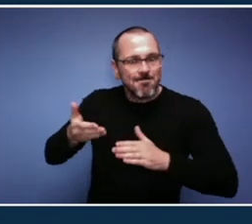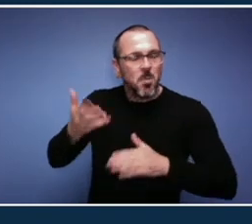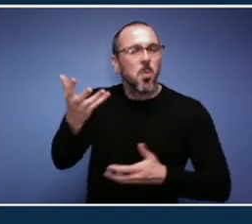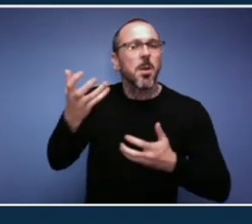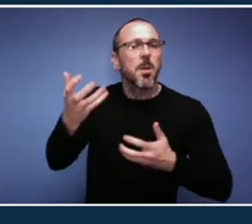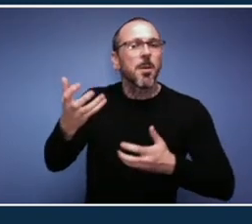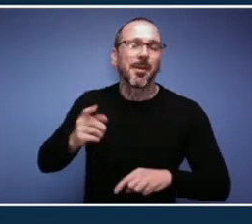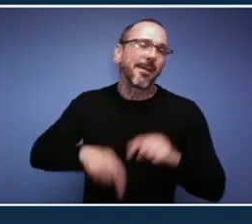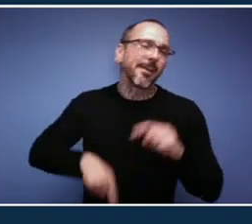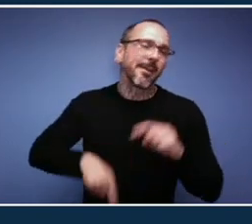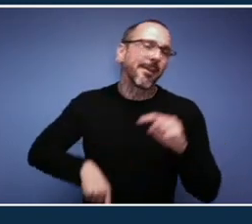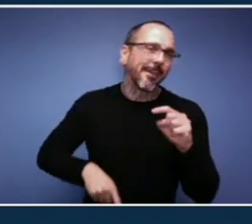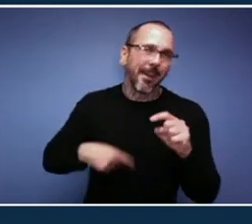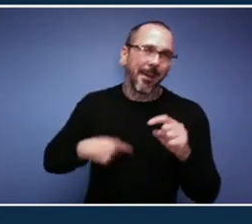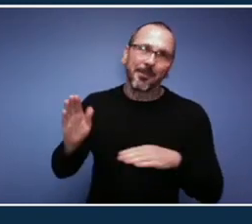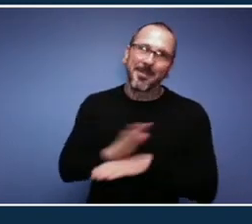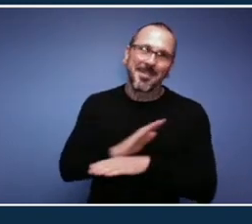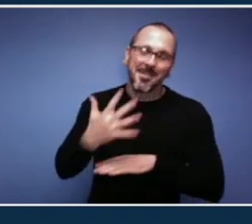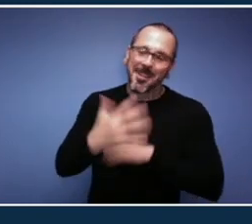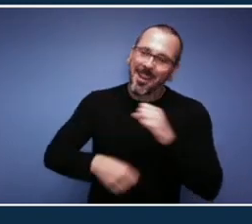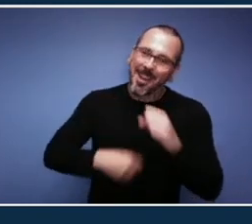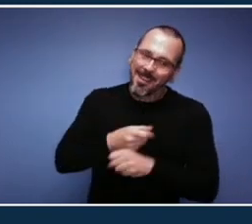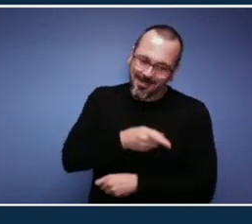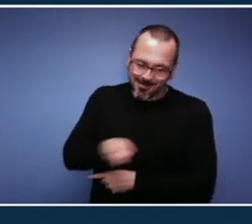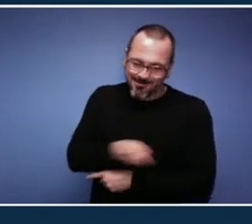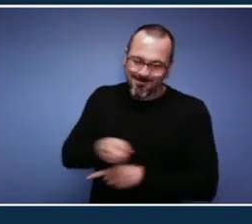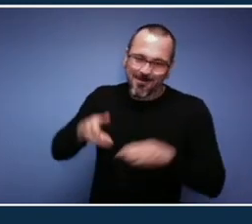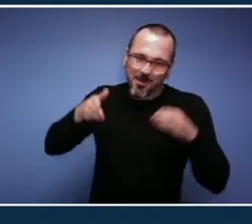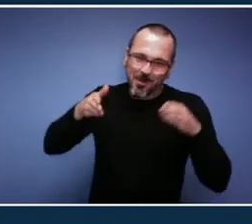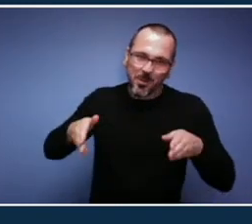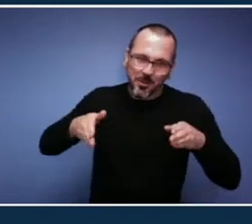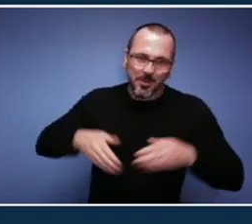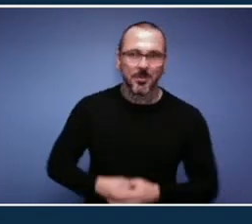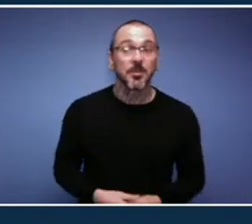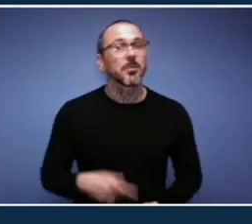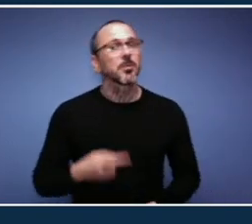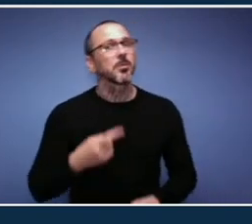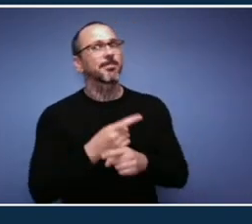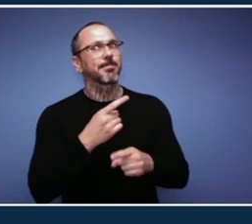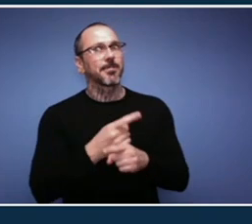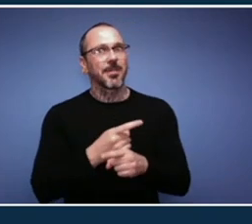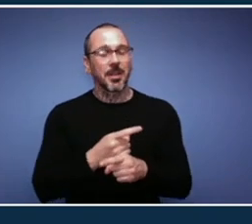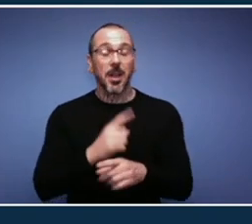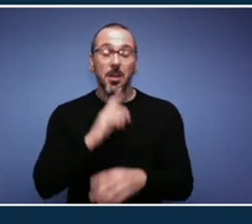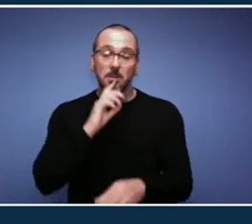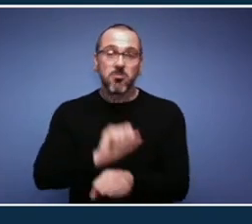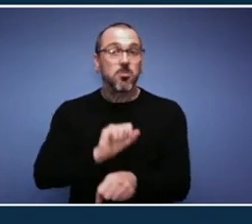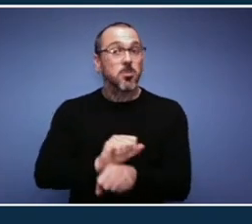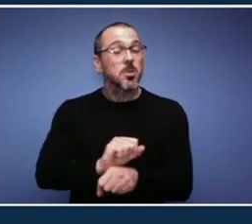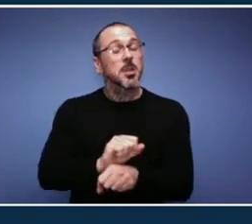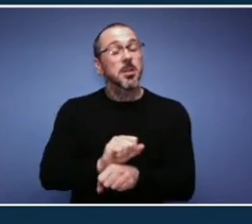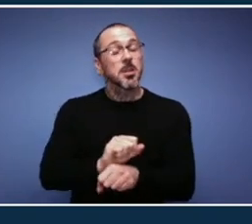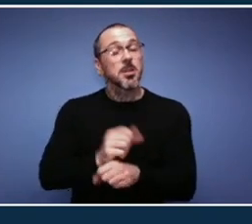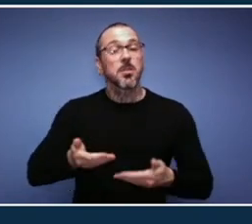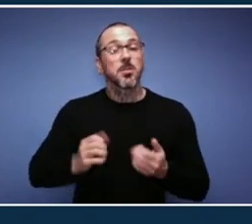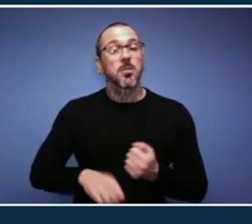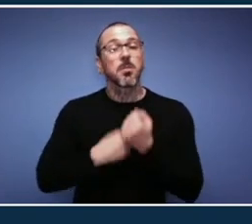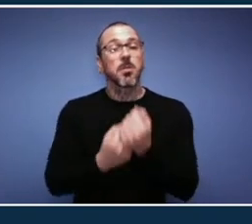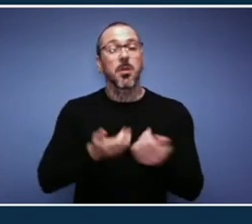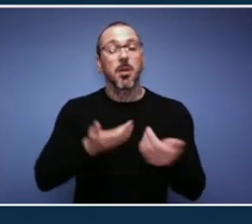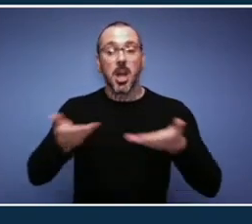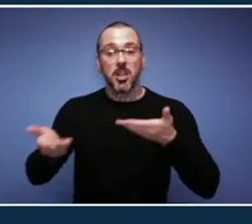social assistance system for persons with disabilities who need supports and services to live in the community.